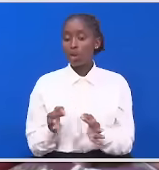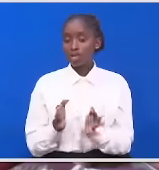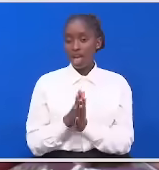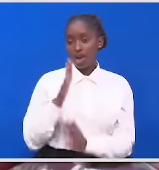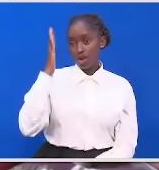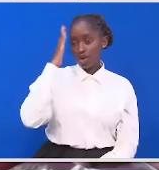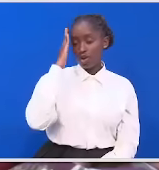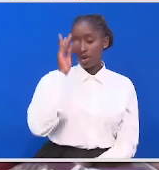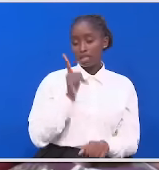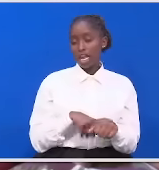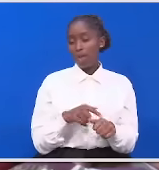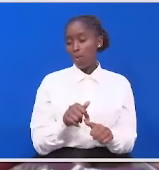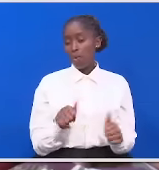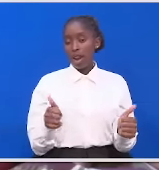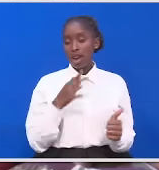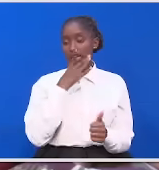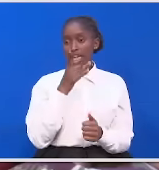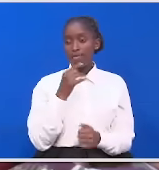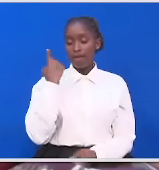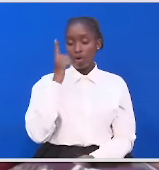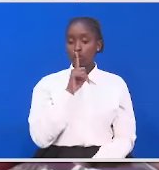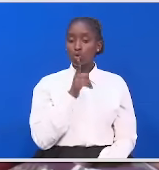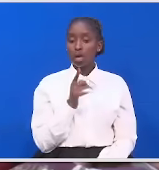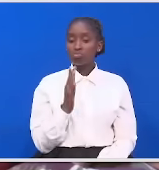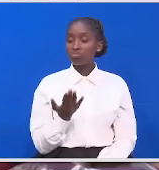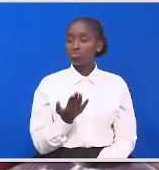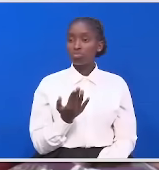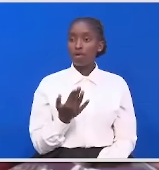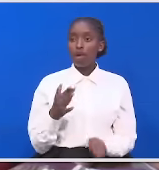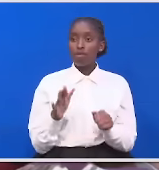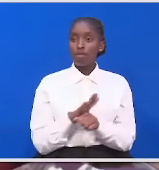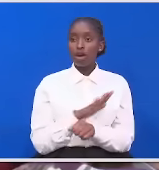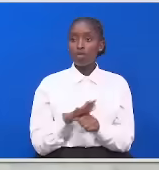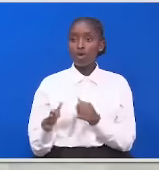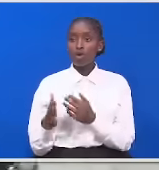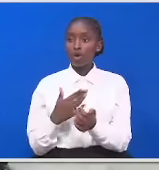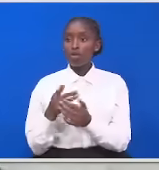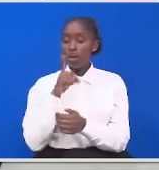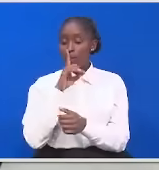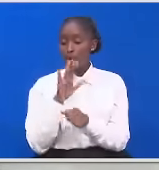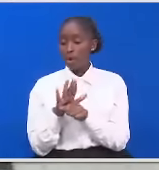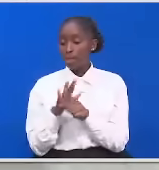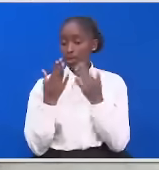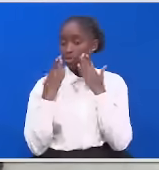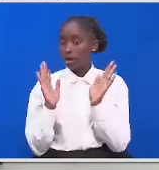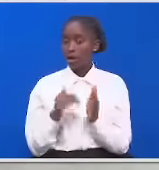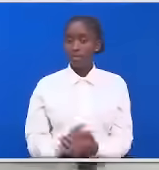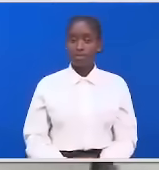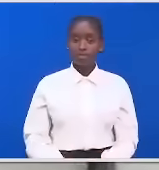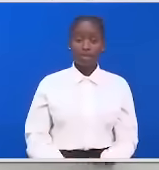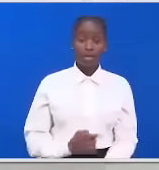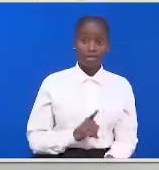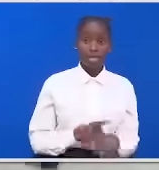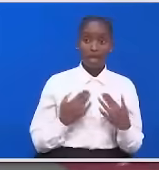in due course he'll actually fulfill what he pledged. As the dust settles and